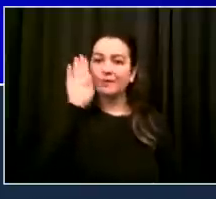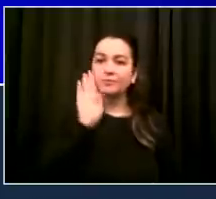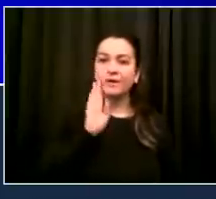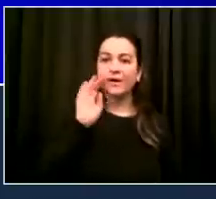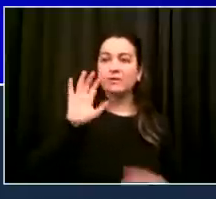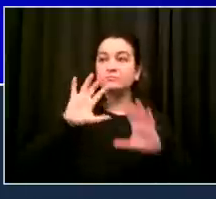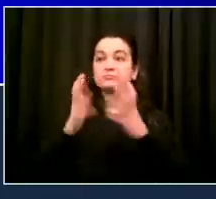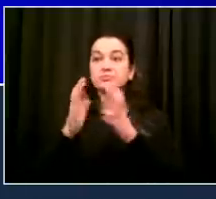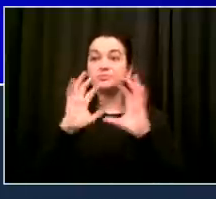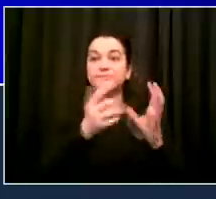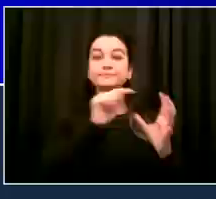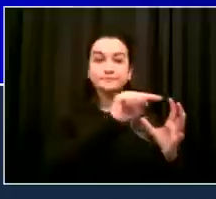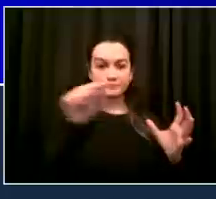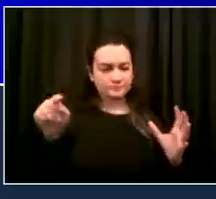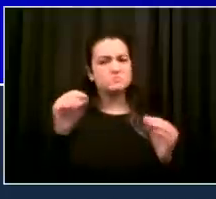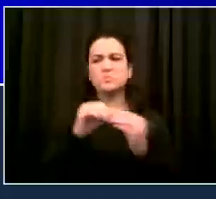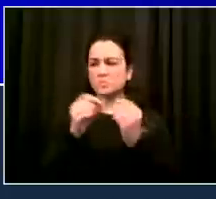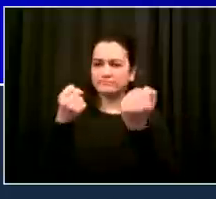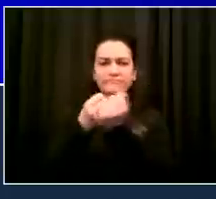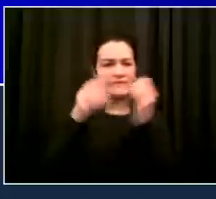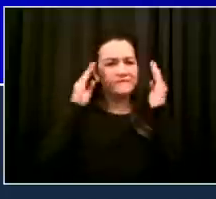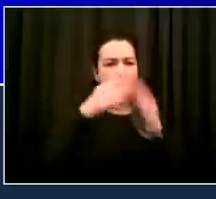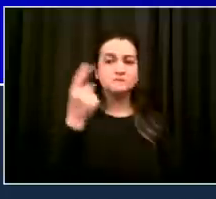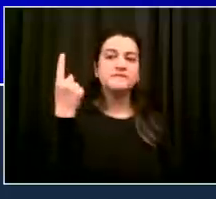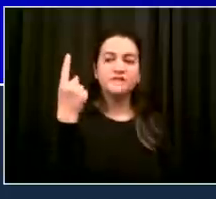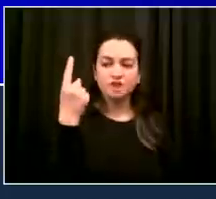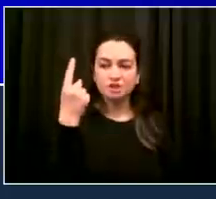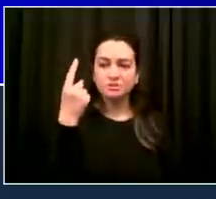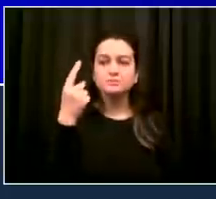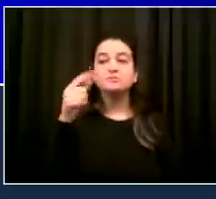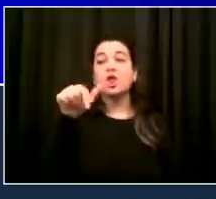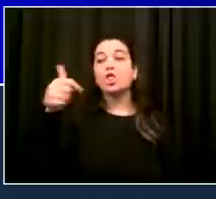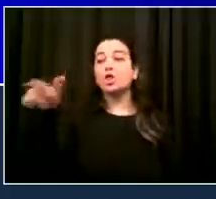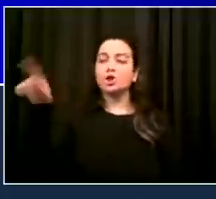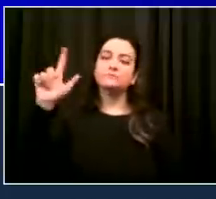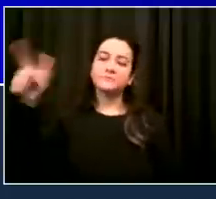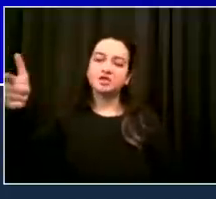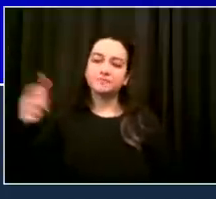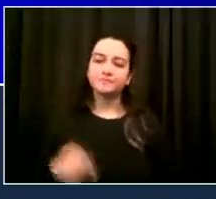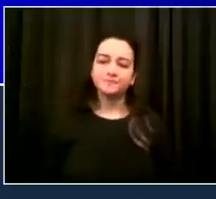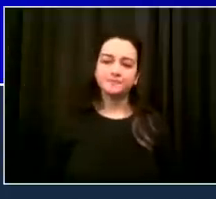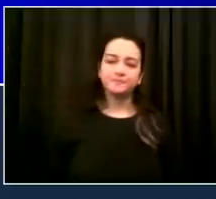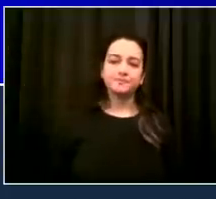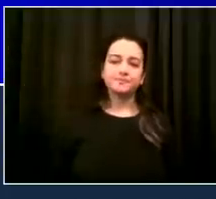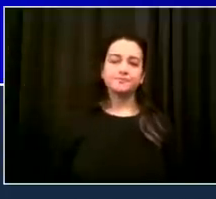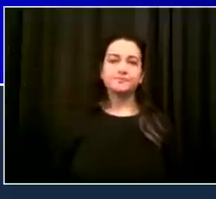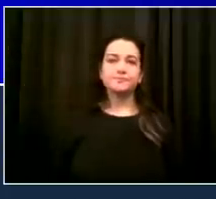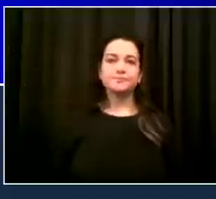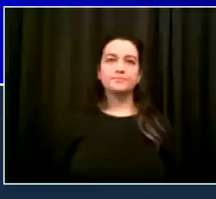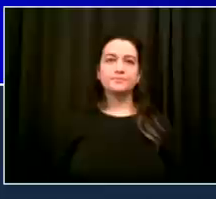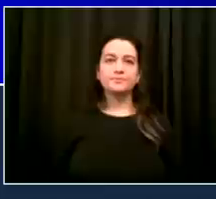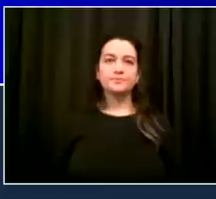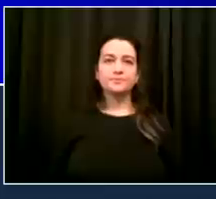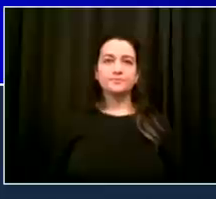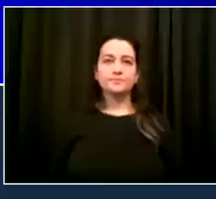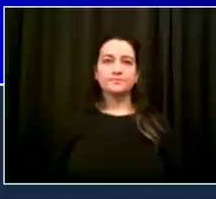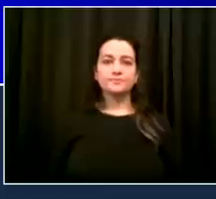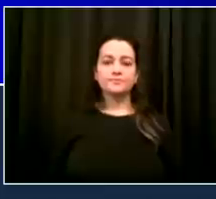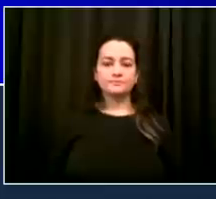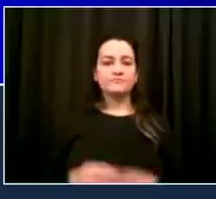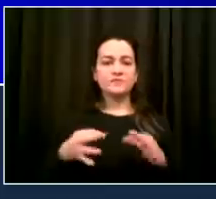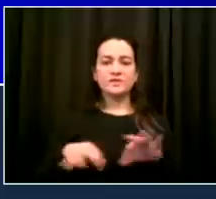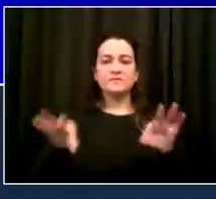our advocates, the Federation of Protestant Welfare Agencies, the Hispanic Federation, the Asian American Pacific